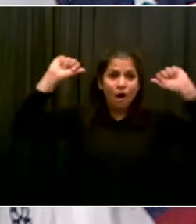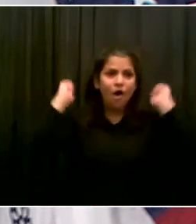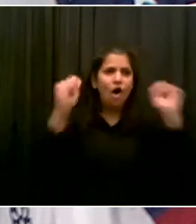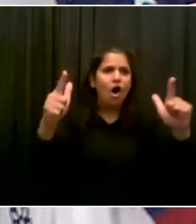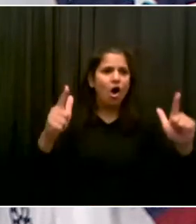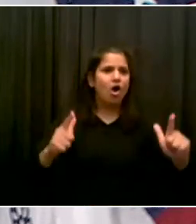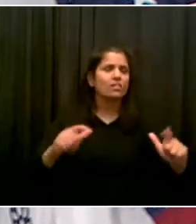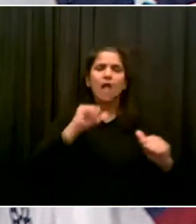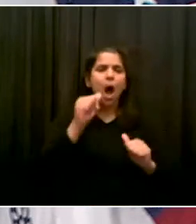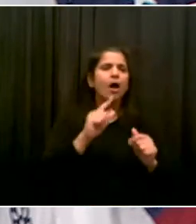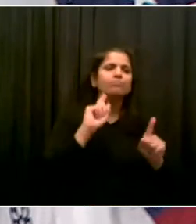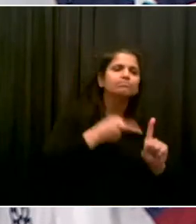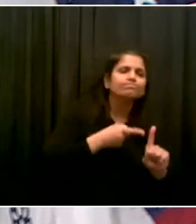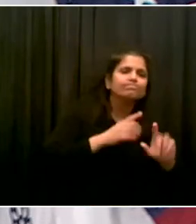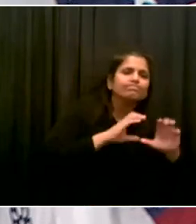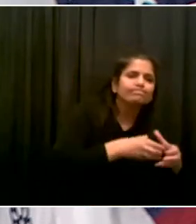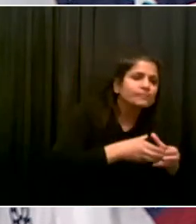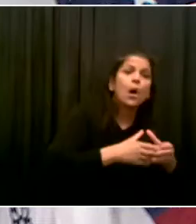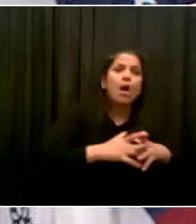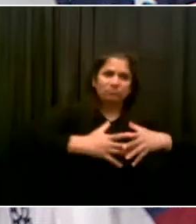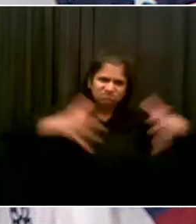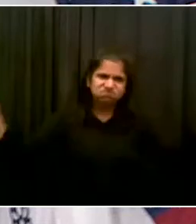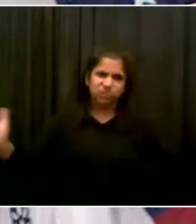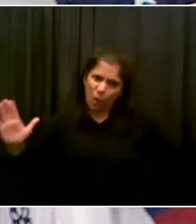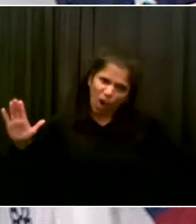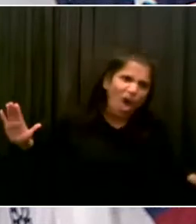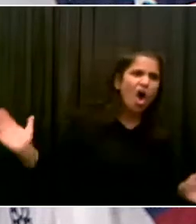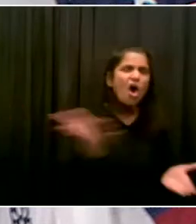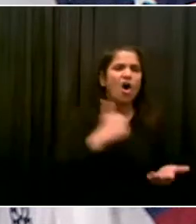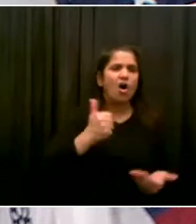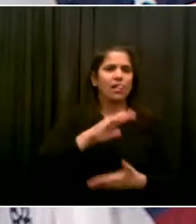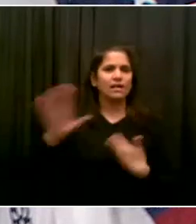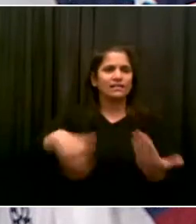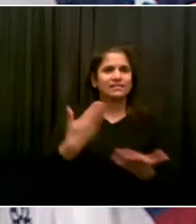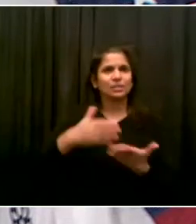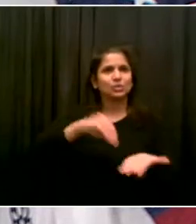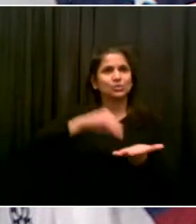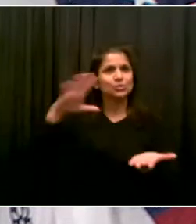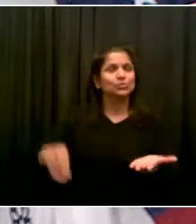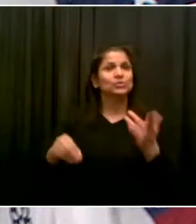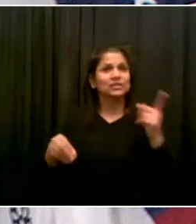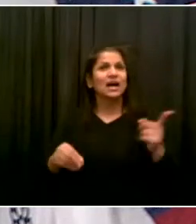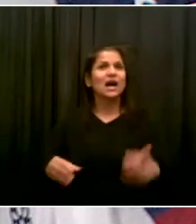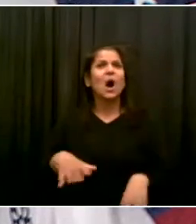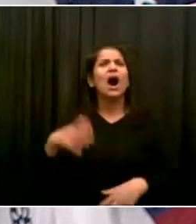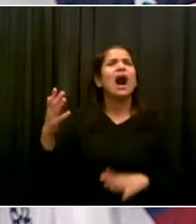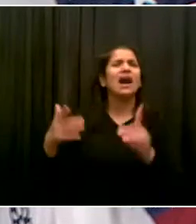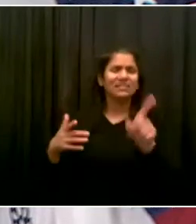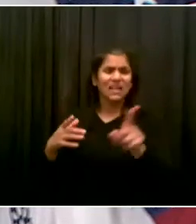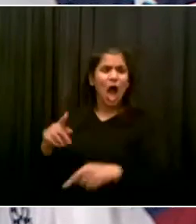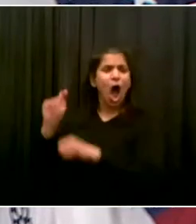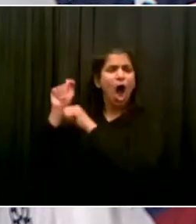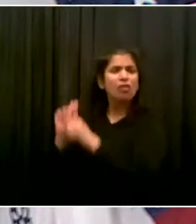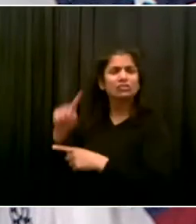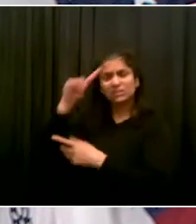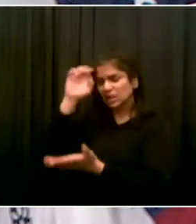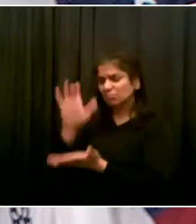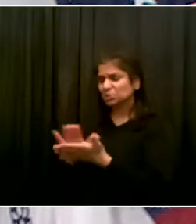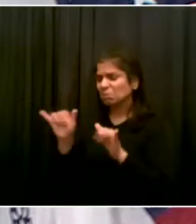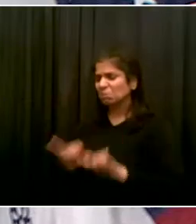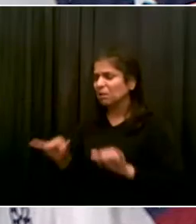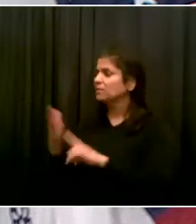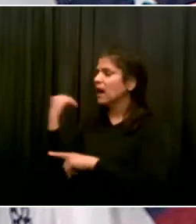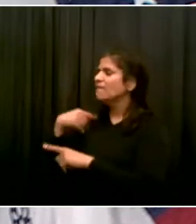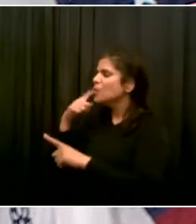school as we knew it. It's something different and in so many ways better. And it's open to all and it's free. And I think for a